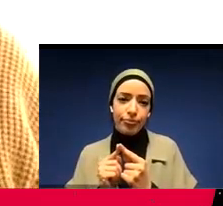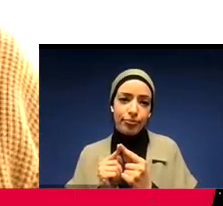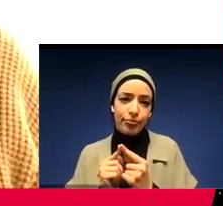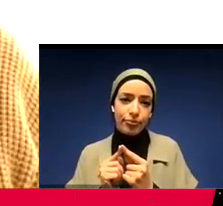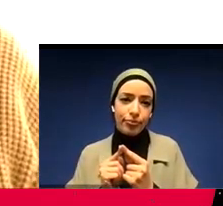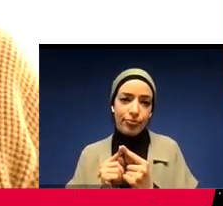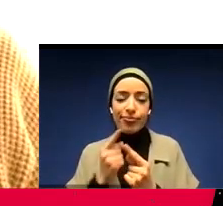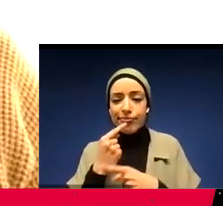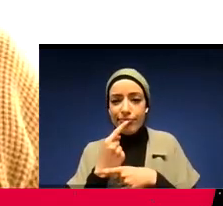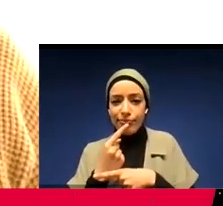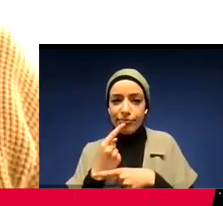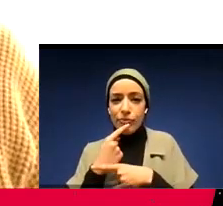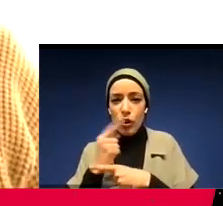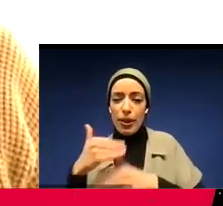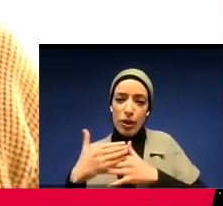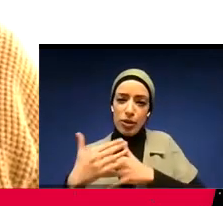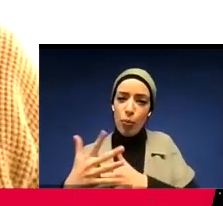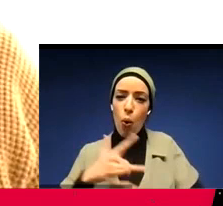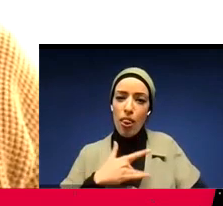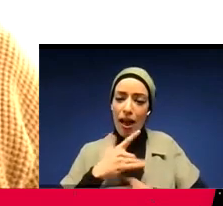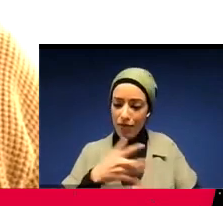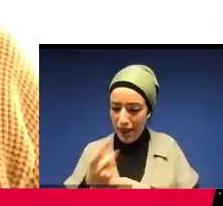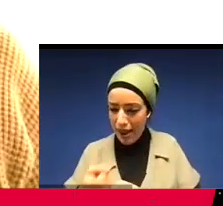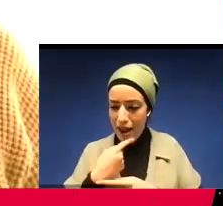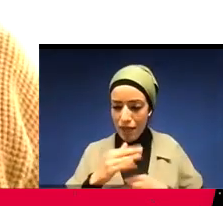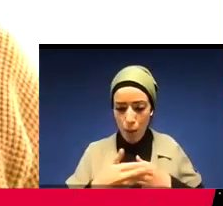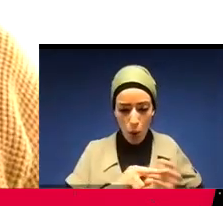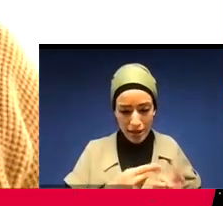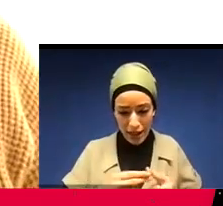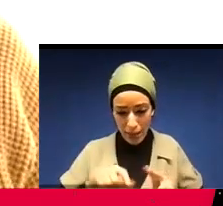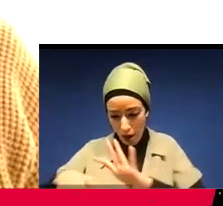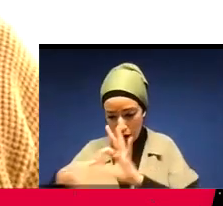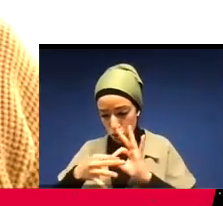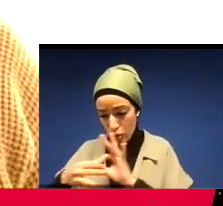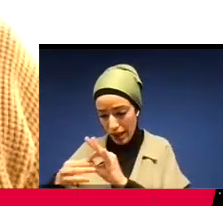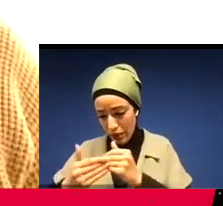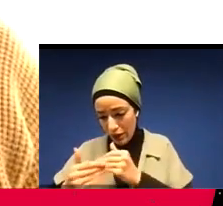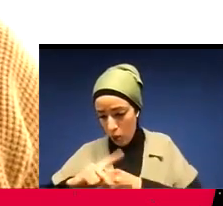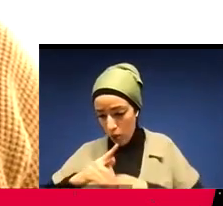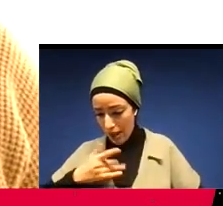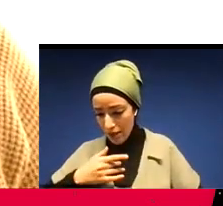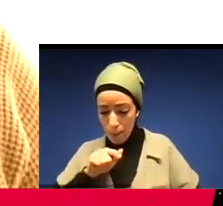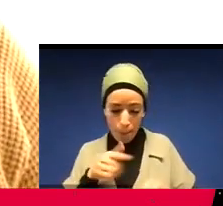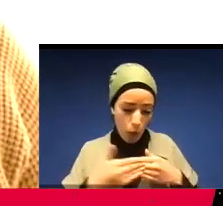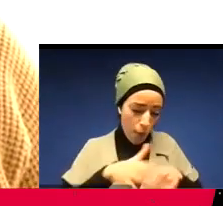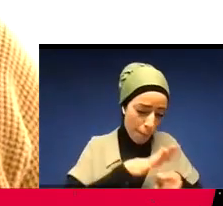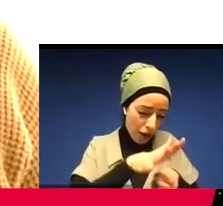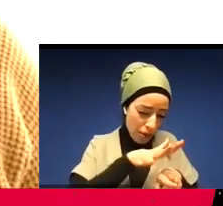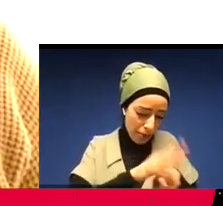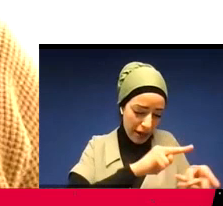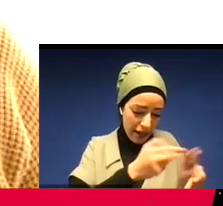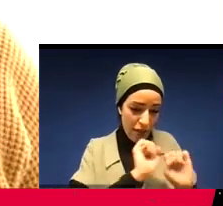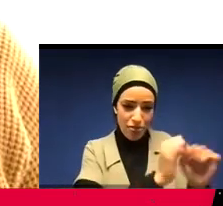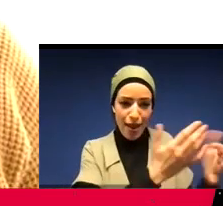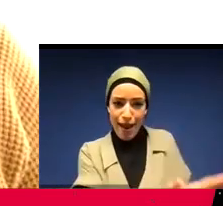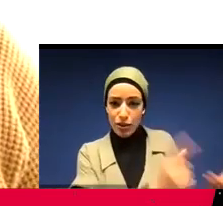the prophet Roque Dalton. Altogether, they have more life, more death than we, but altogether, we have more life than they. There is more